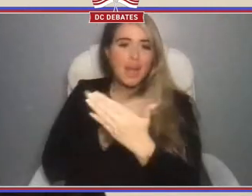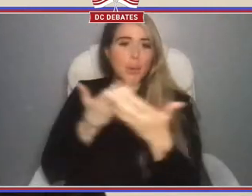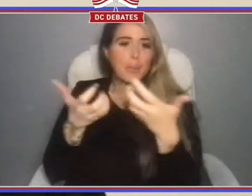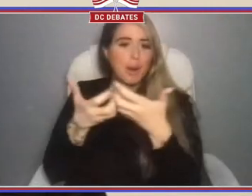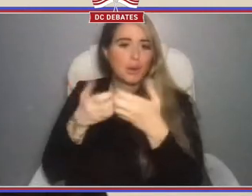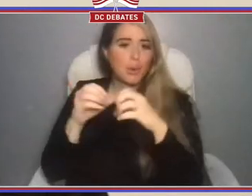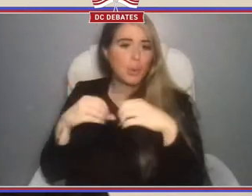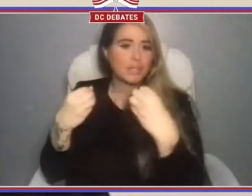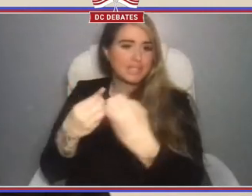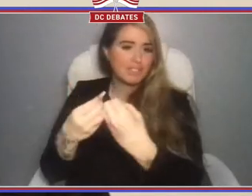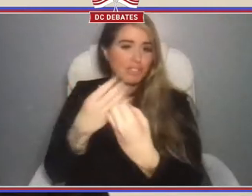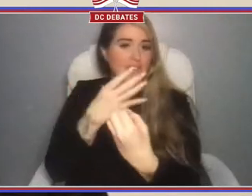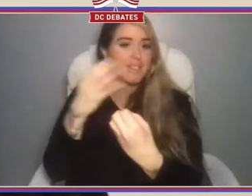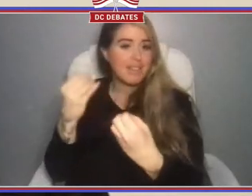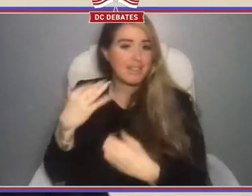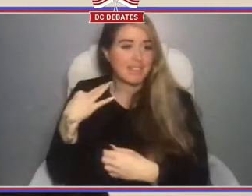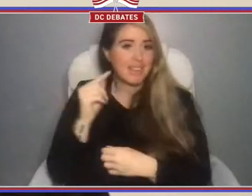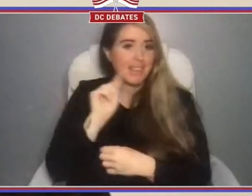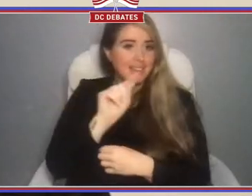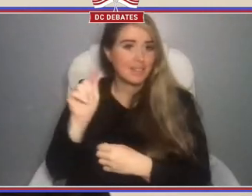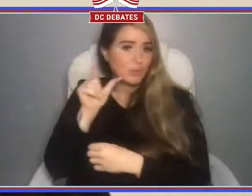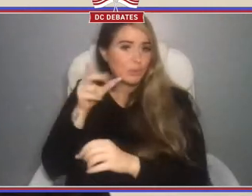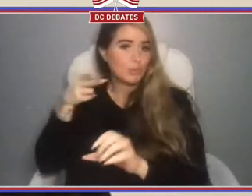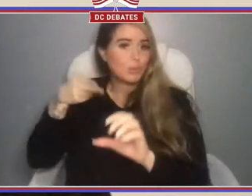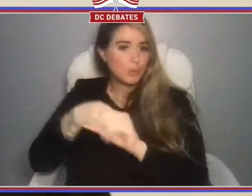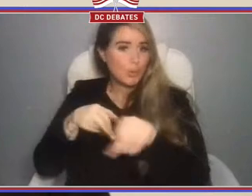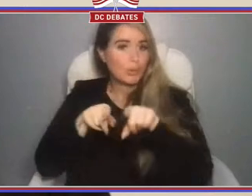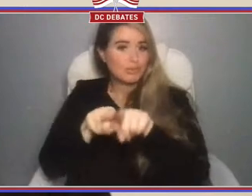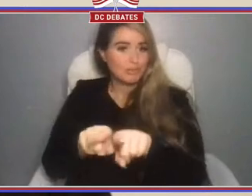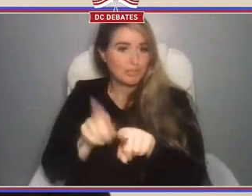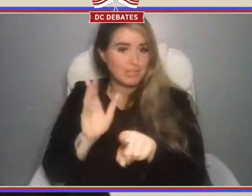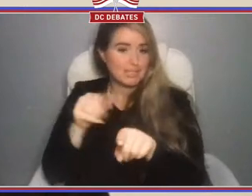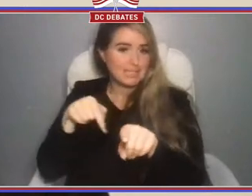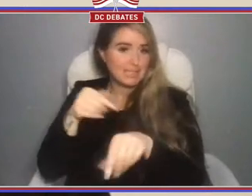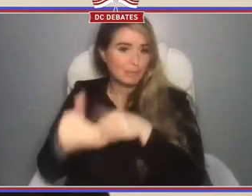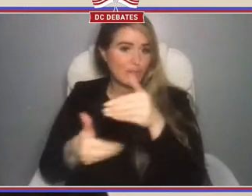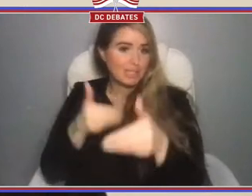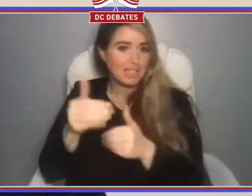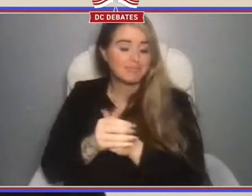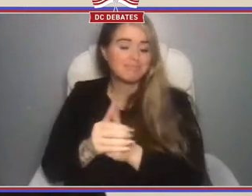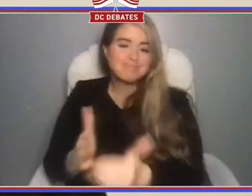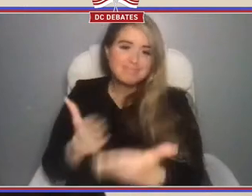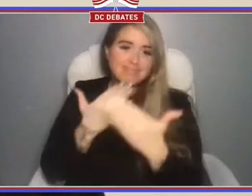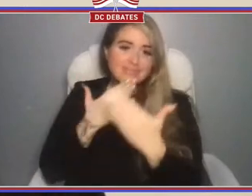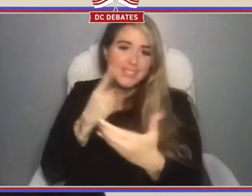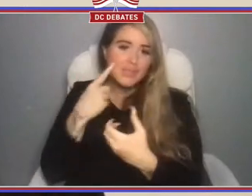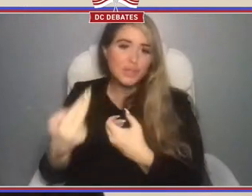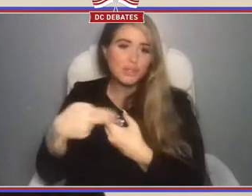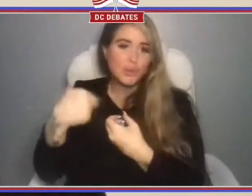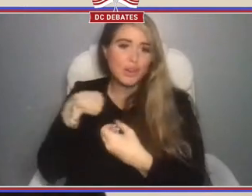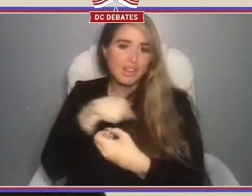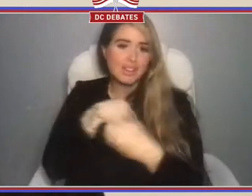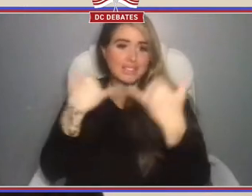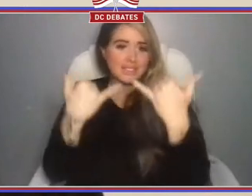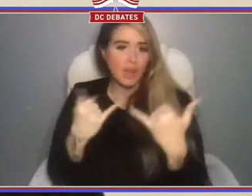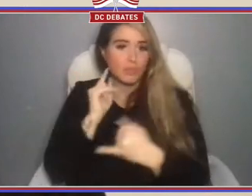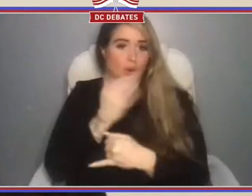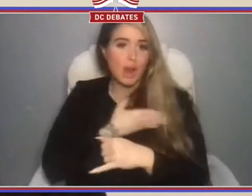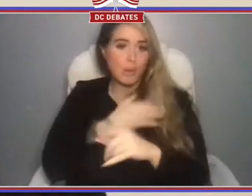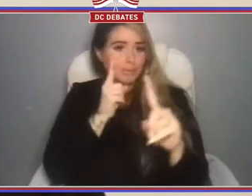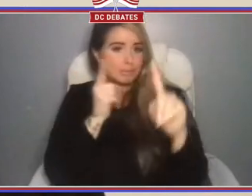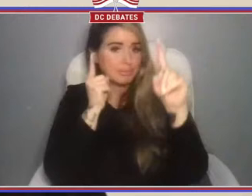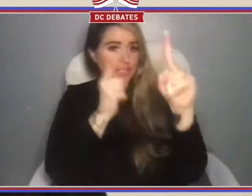the candidates for participating in this process. Thank you for joining us in our mission to help inform